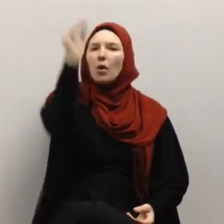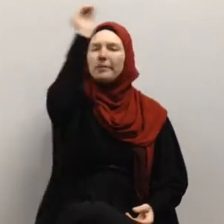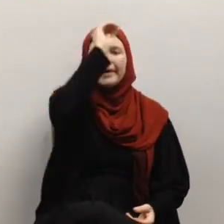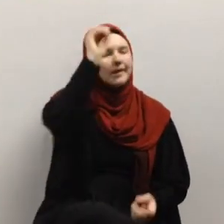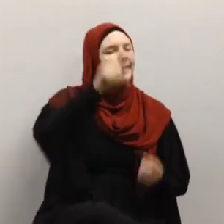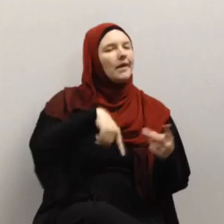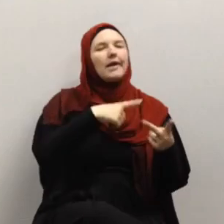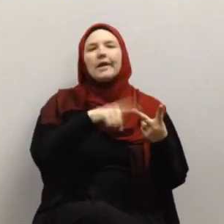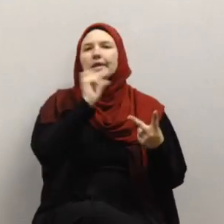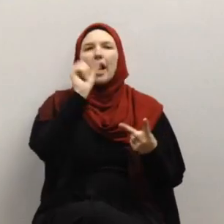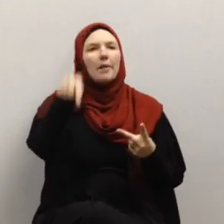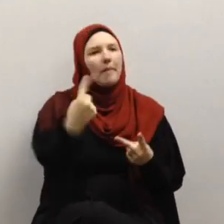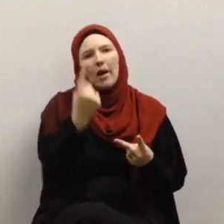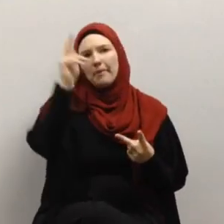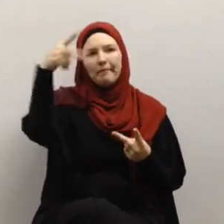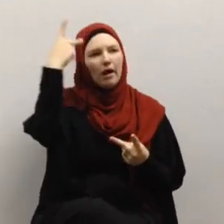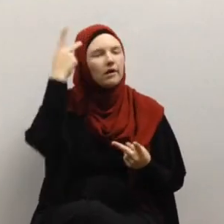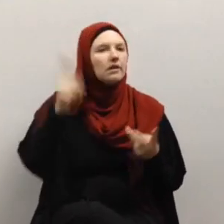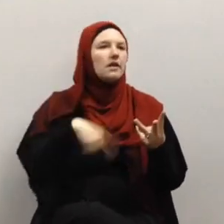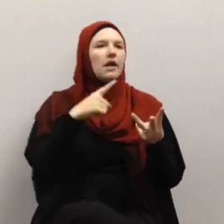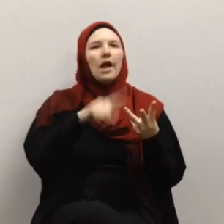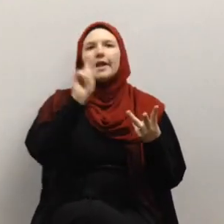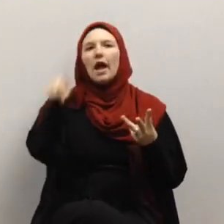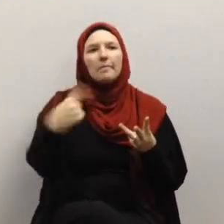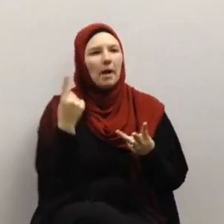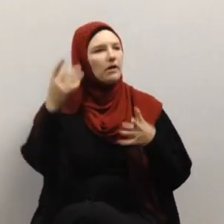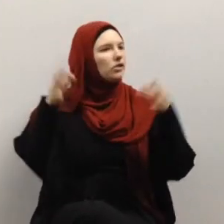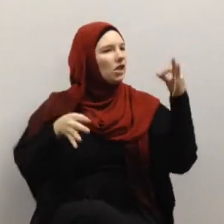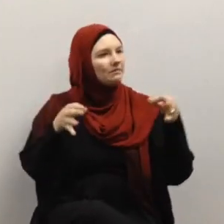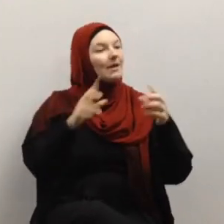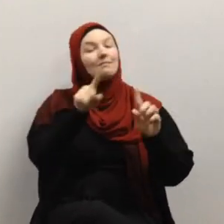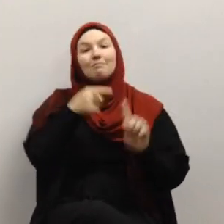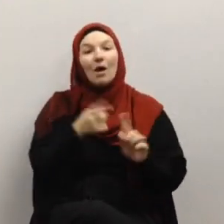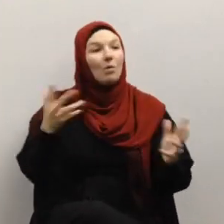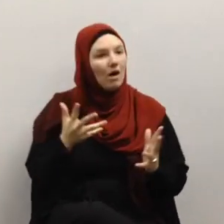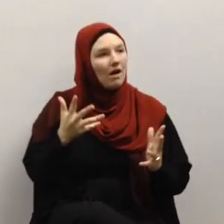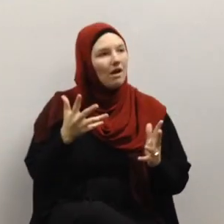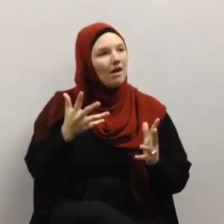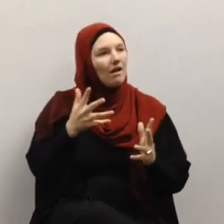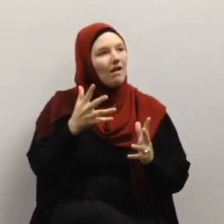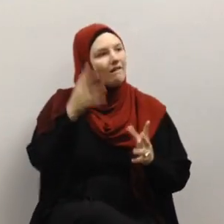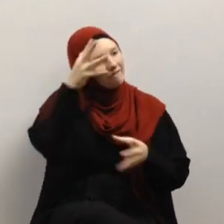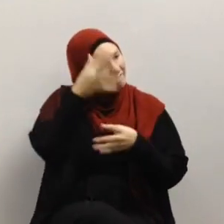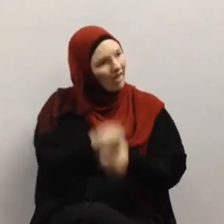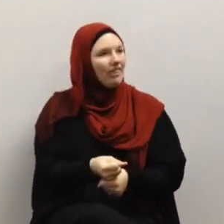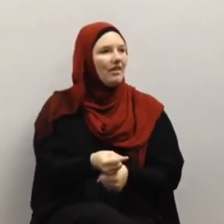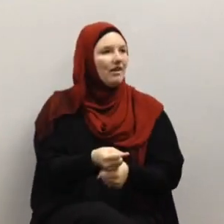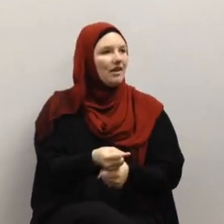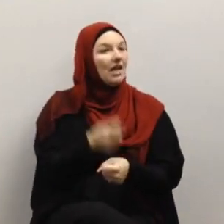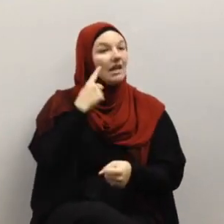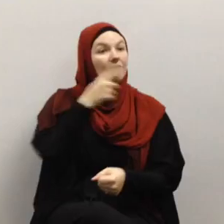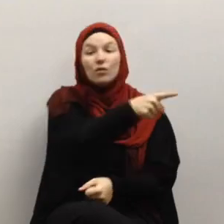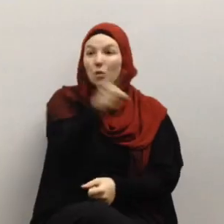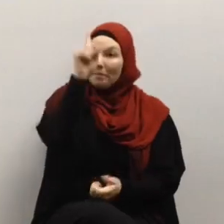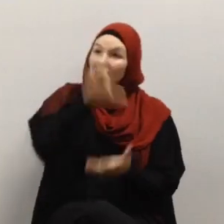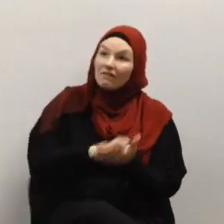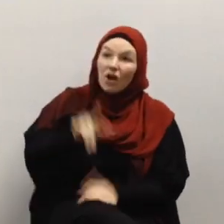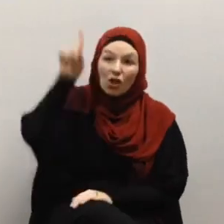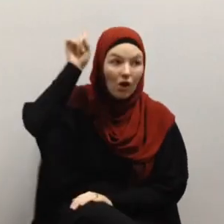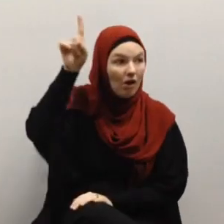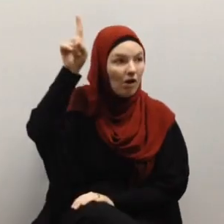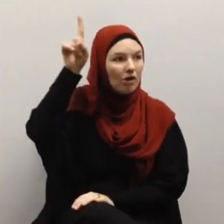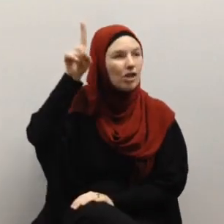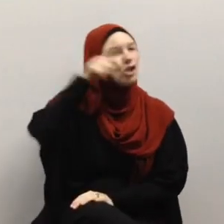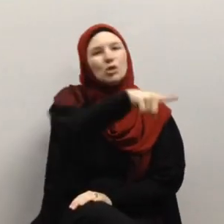about politics. This is not about judgment. It is about faith. If you believe in Allah, you can't